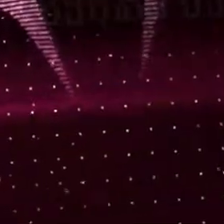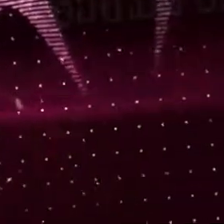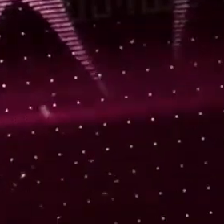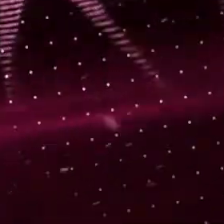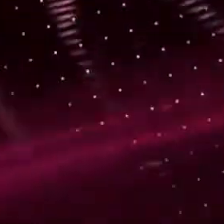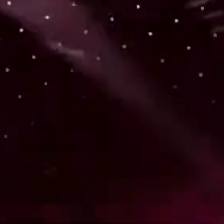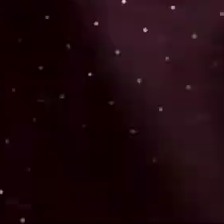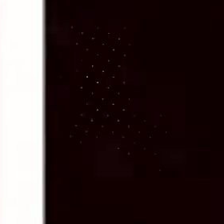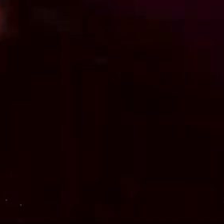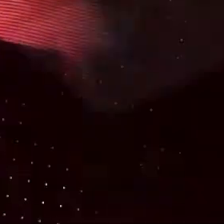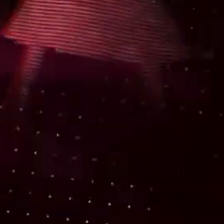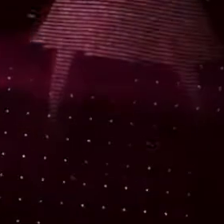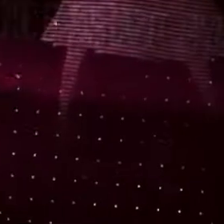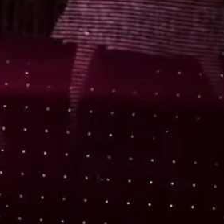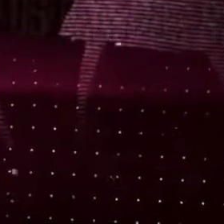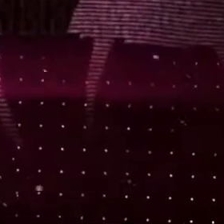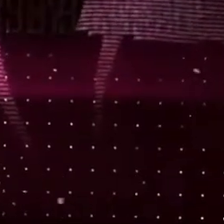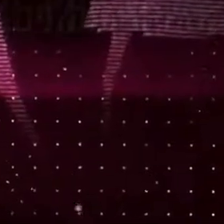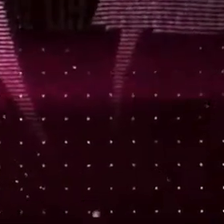Music Music Music Music